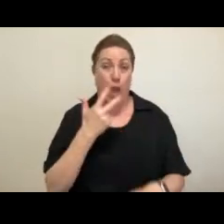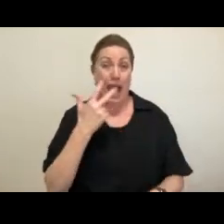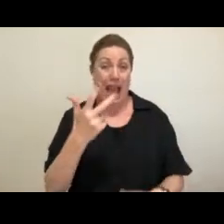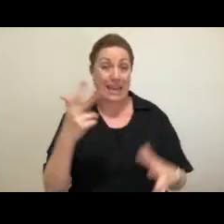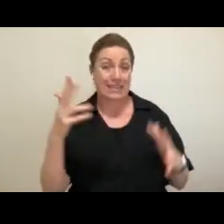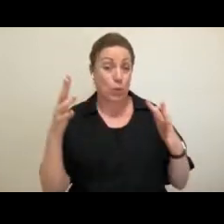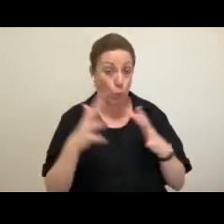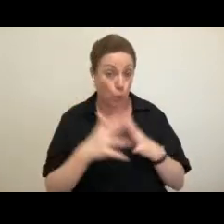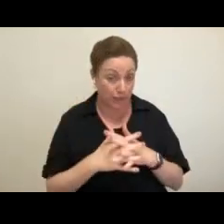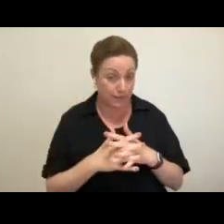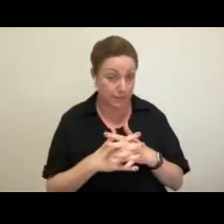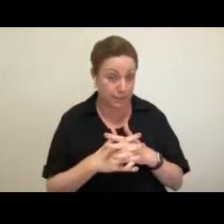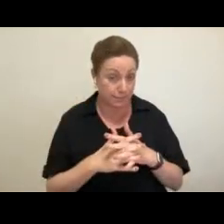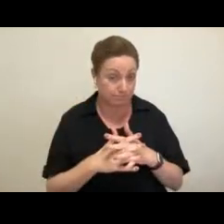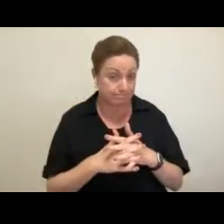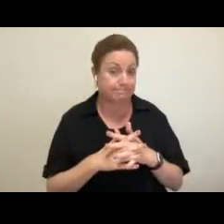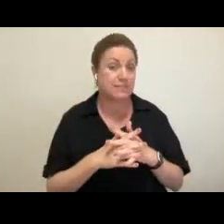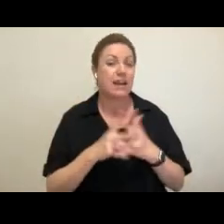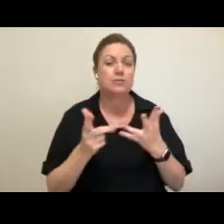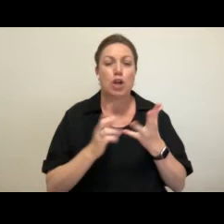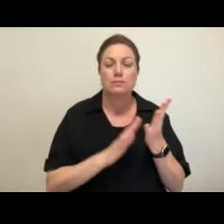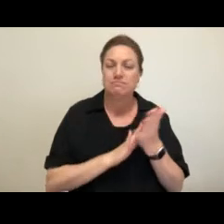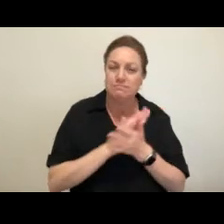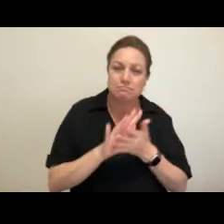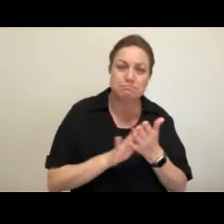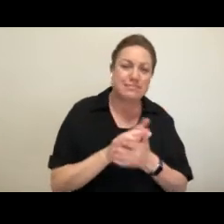of meeting and forming teams.